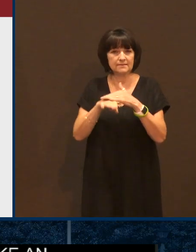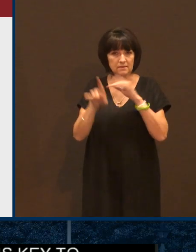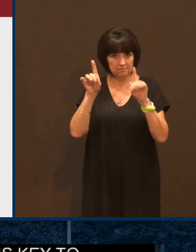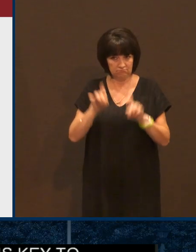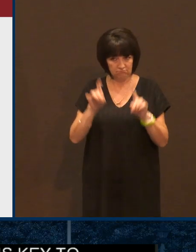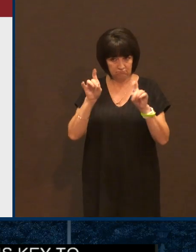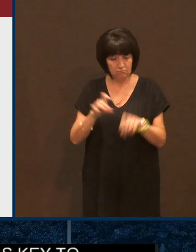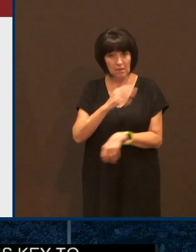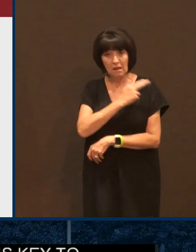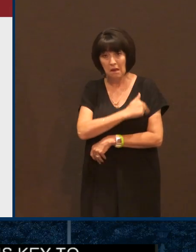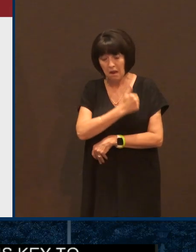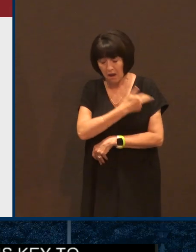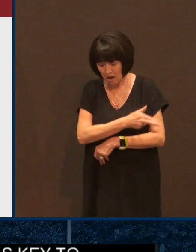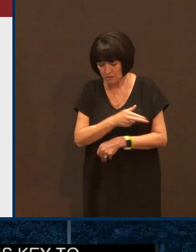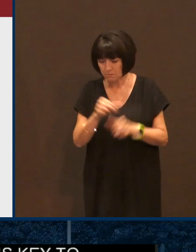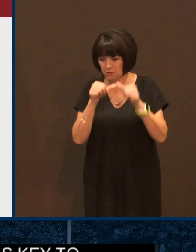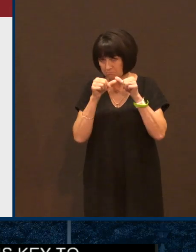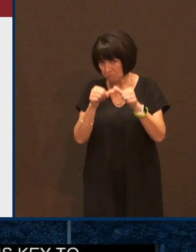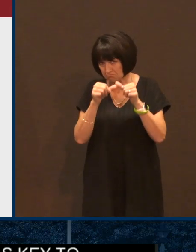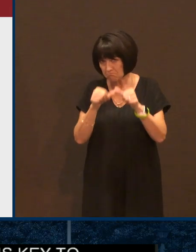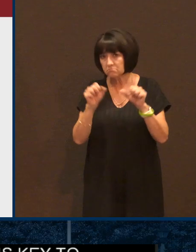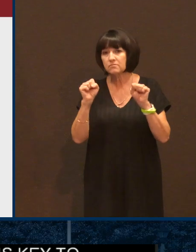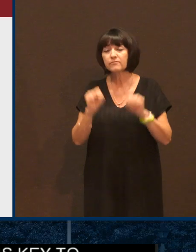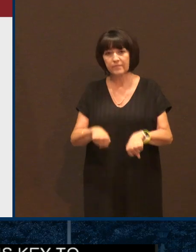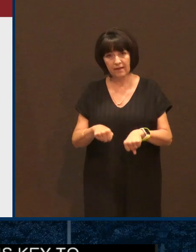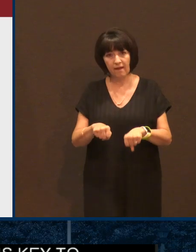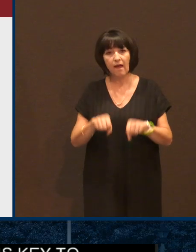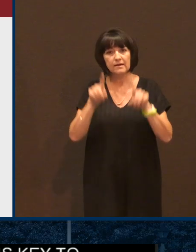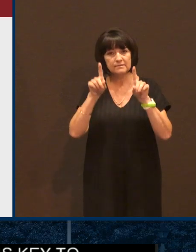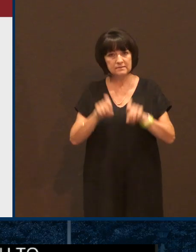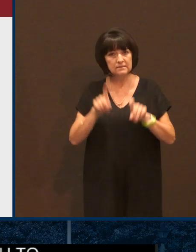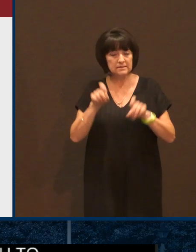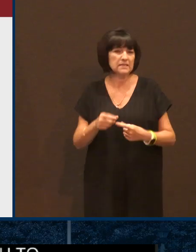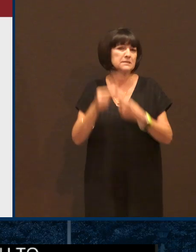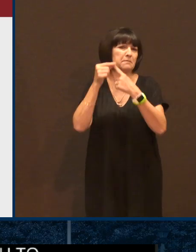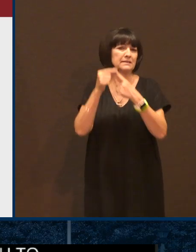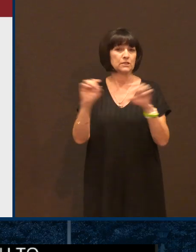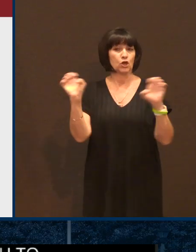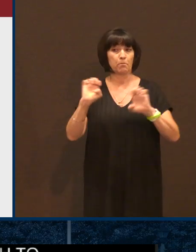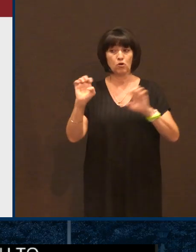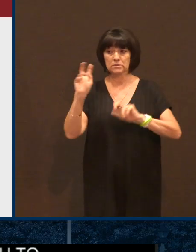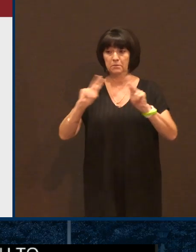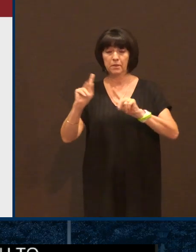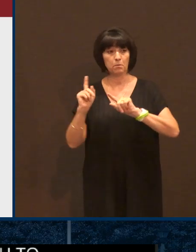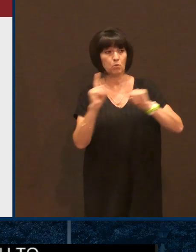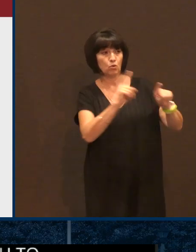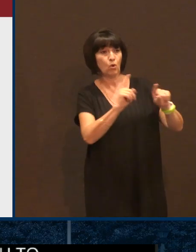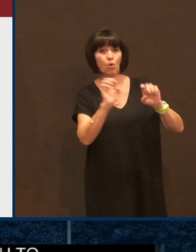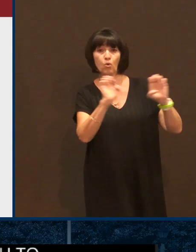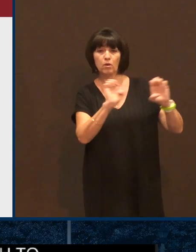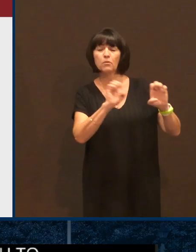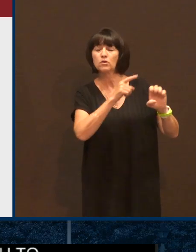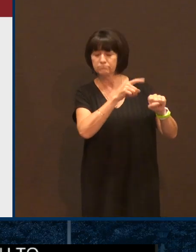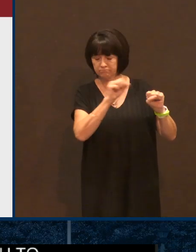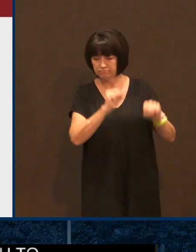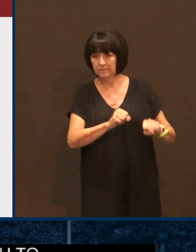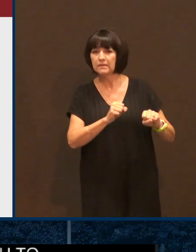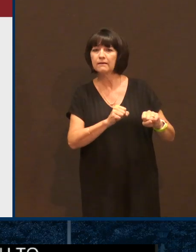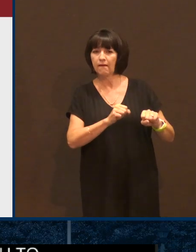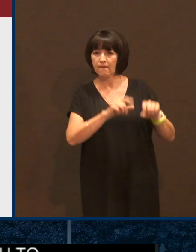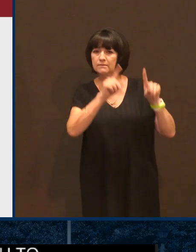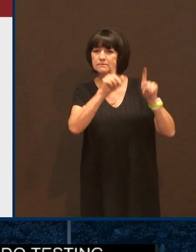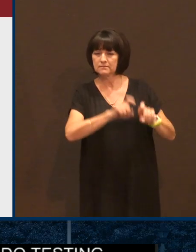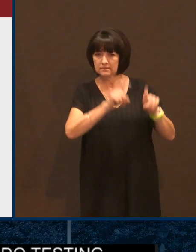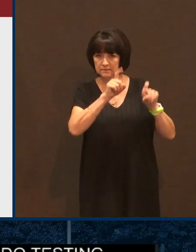will continue to do testing, especially for those in the emergency department and inpatients. They will continue to run some community